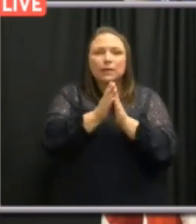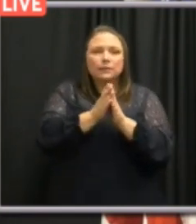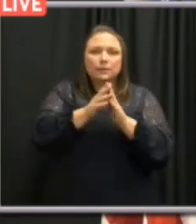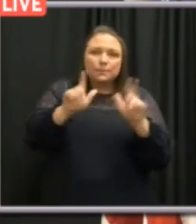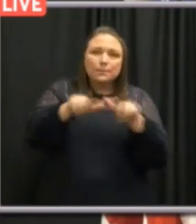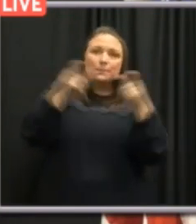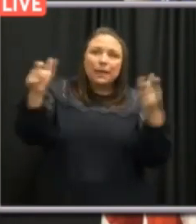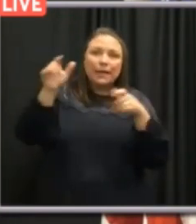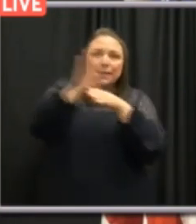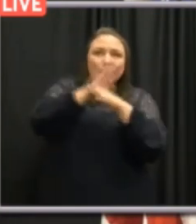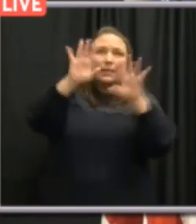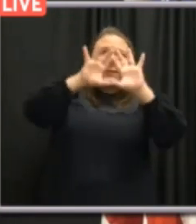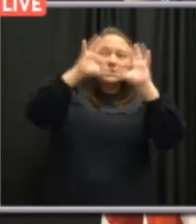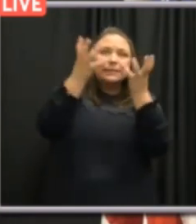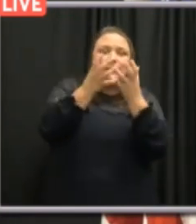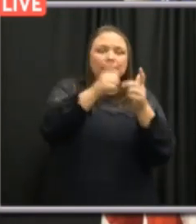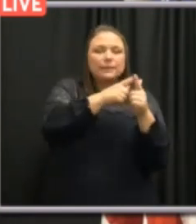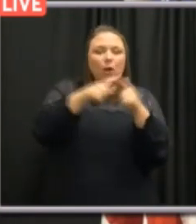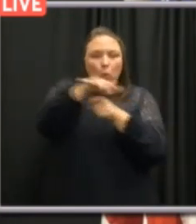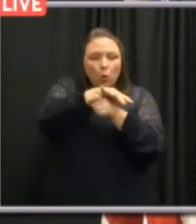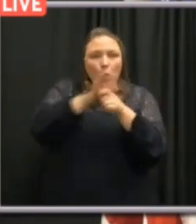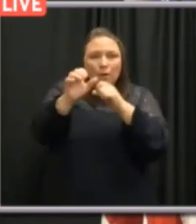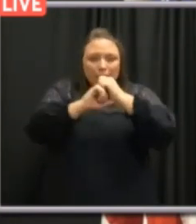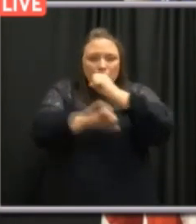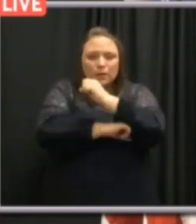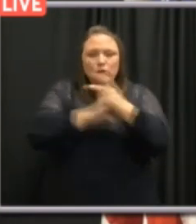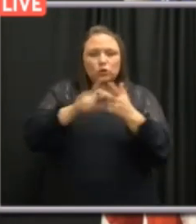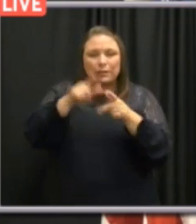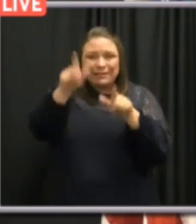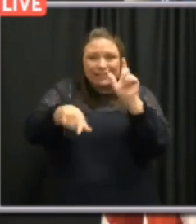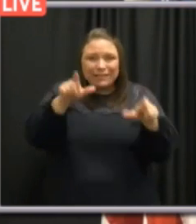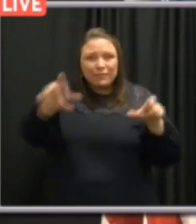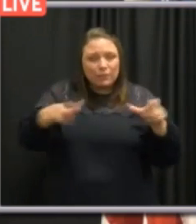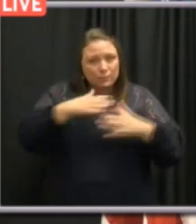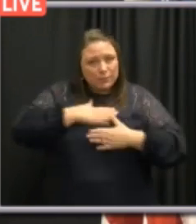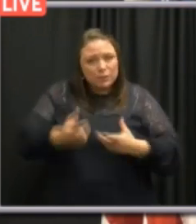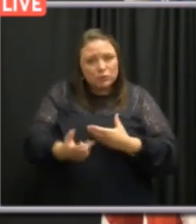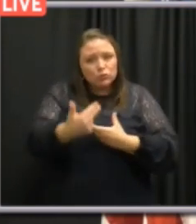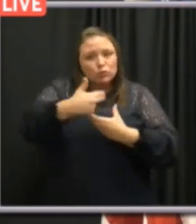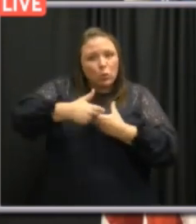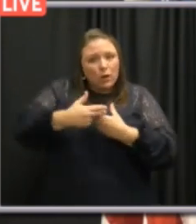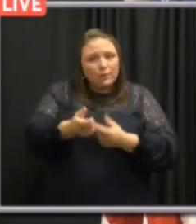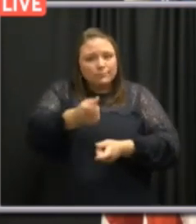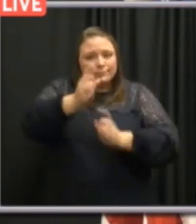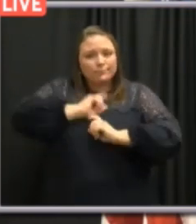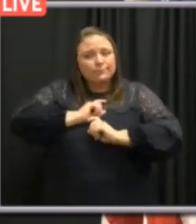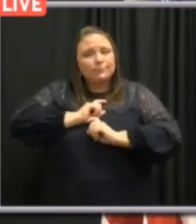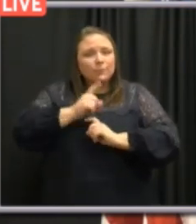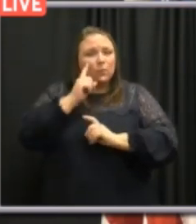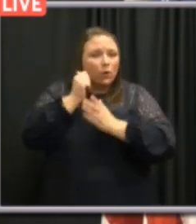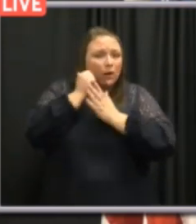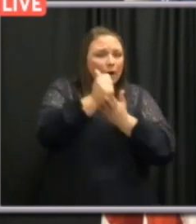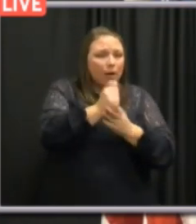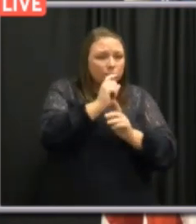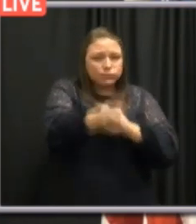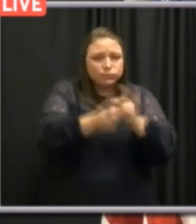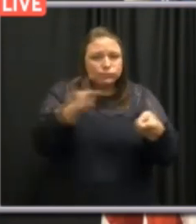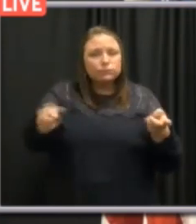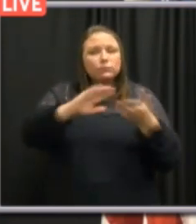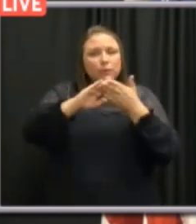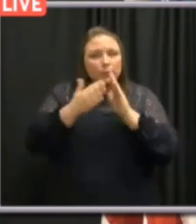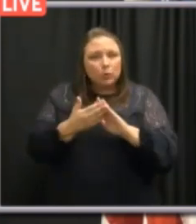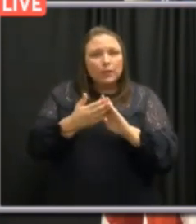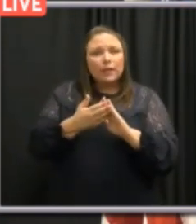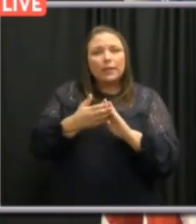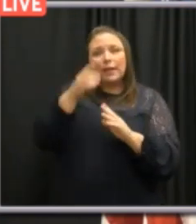community, local foundations, and individuals to join us in helping our community. Please consider giving to